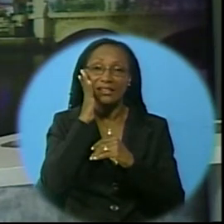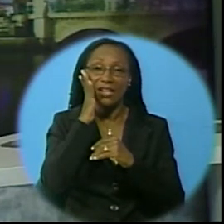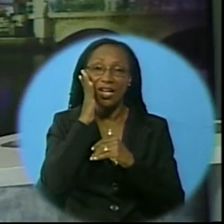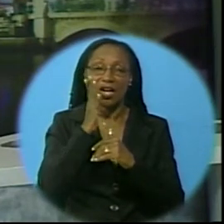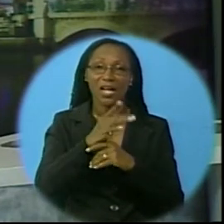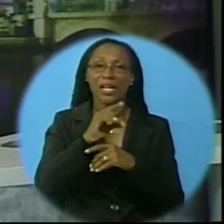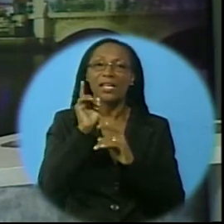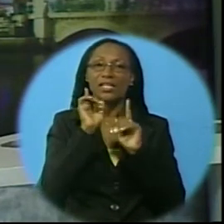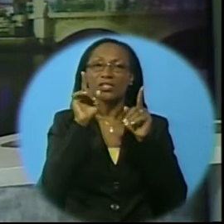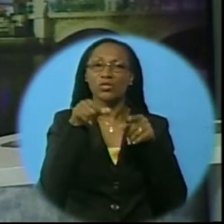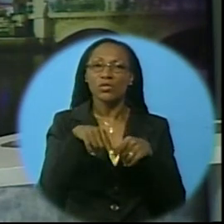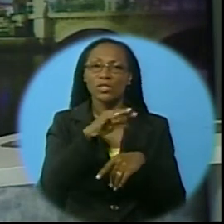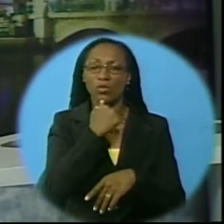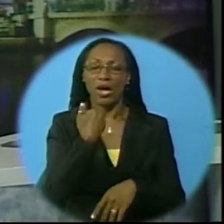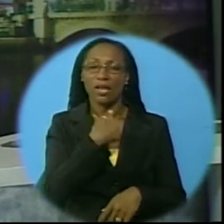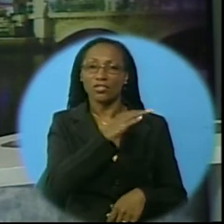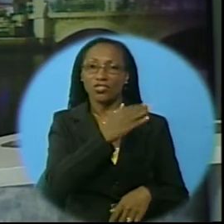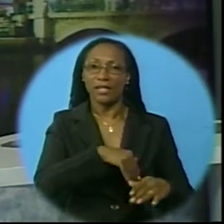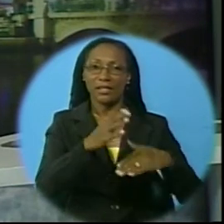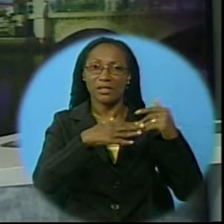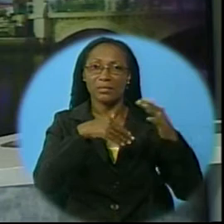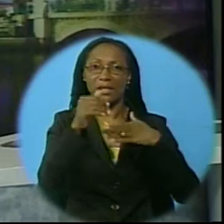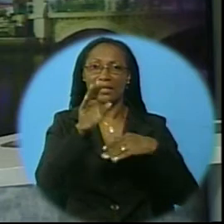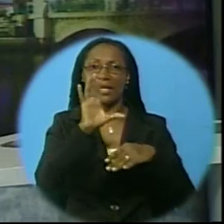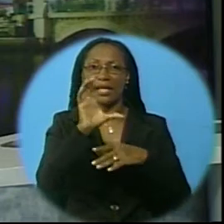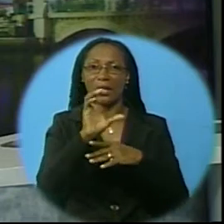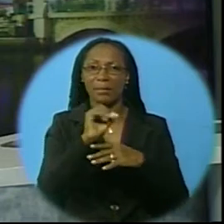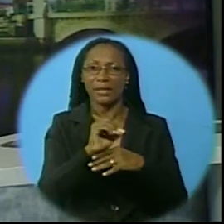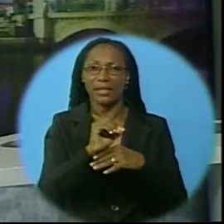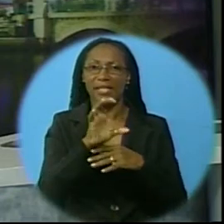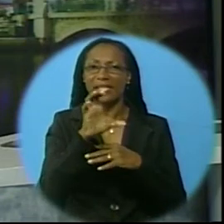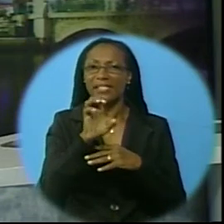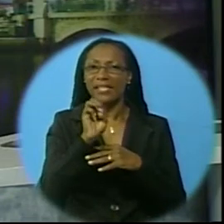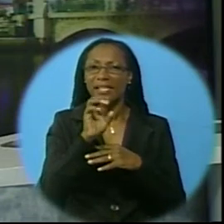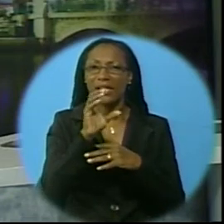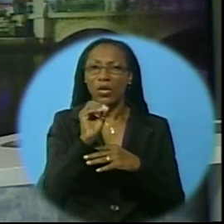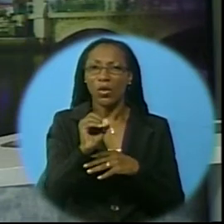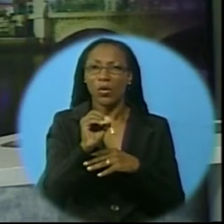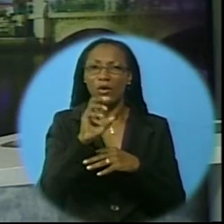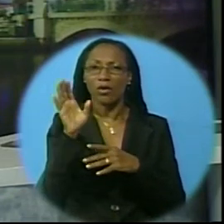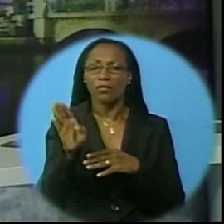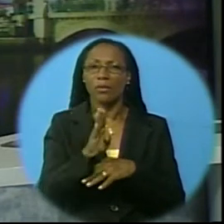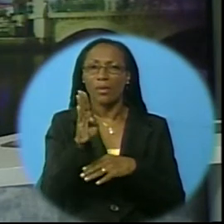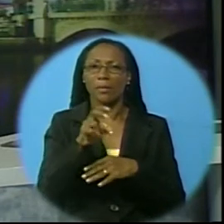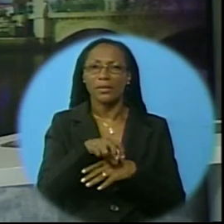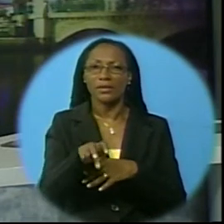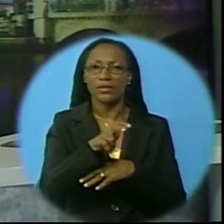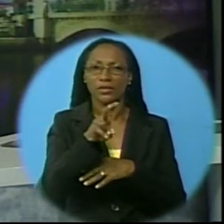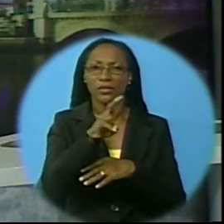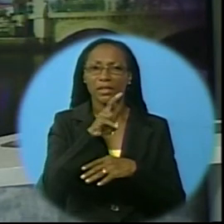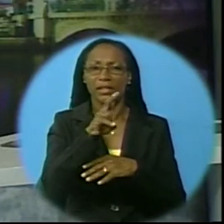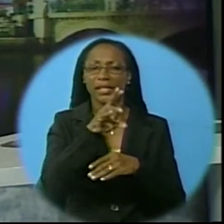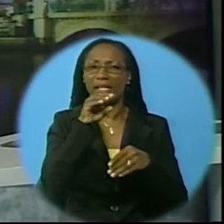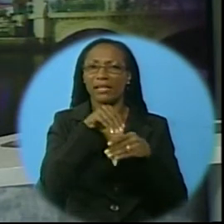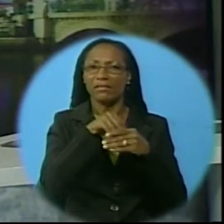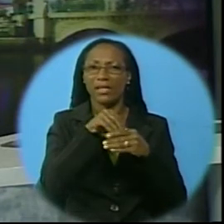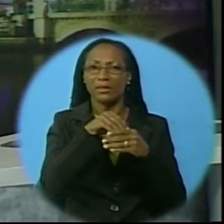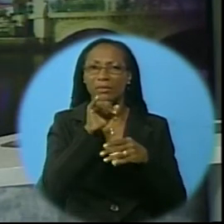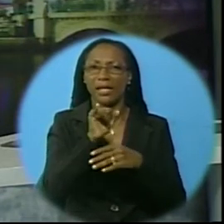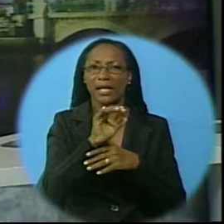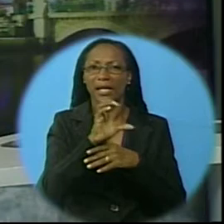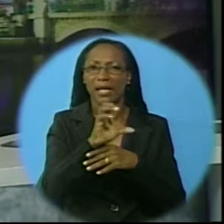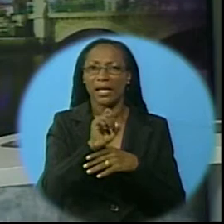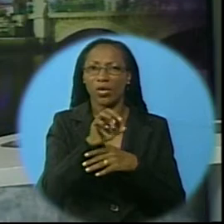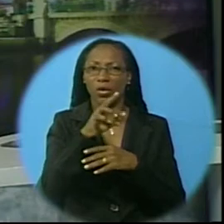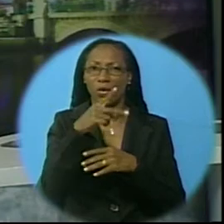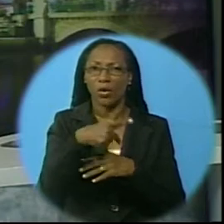a Chinese construction company. And Chief Executive Officer of the Barbados Tourism Investment Incorporated, Stuart Lane, has